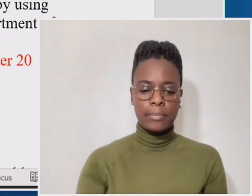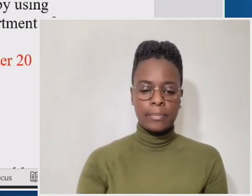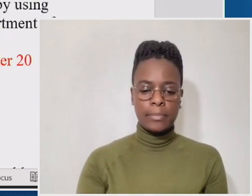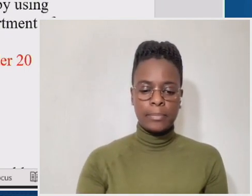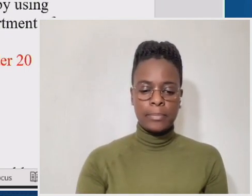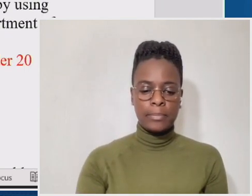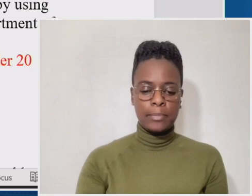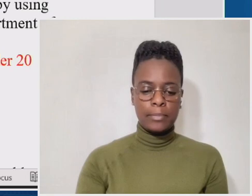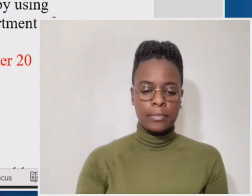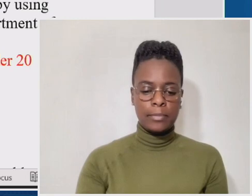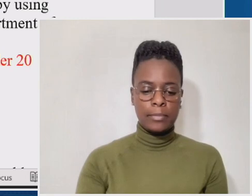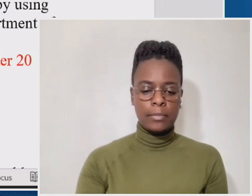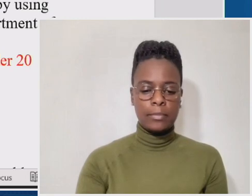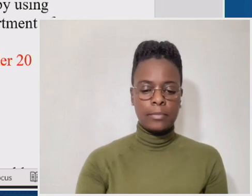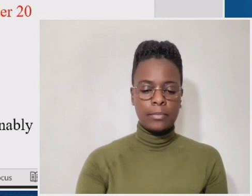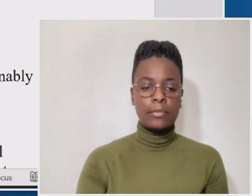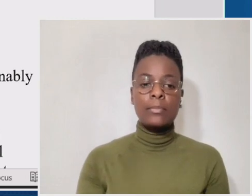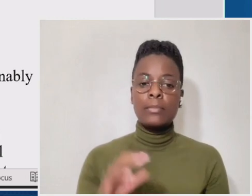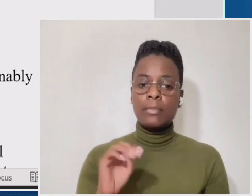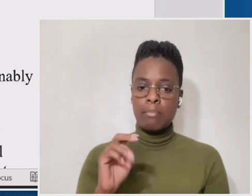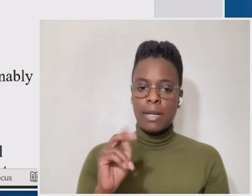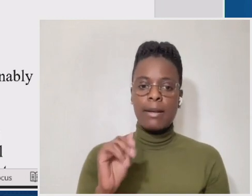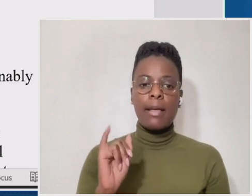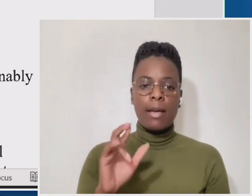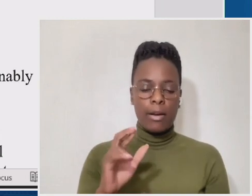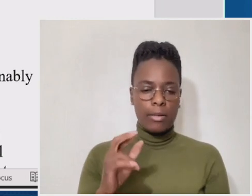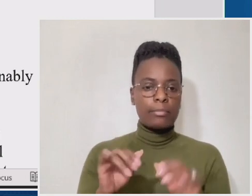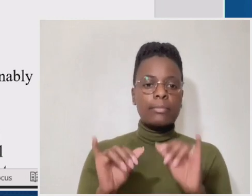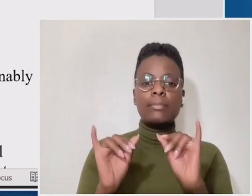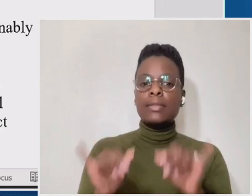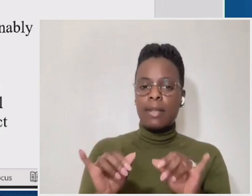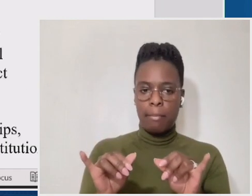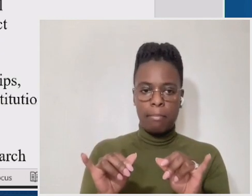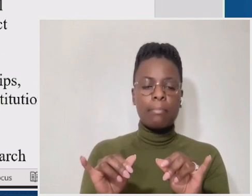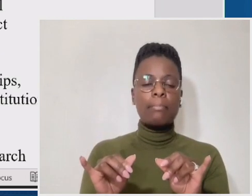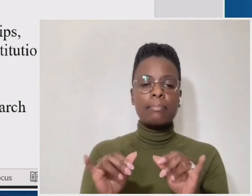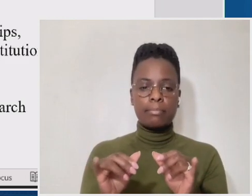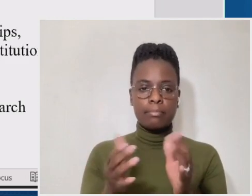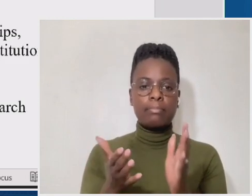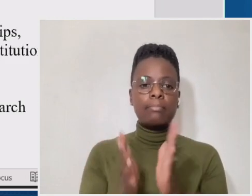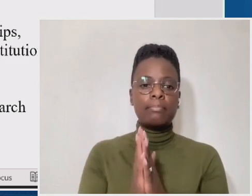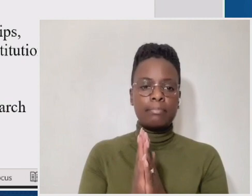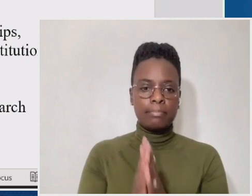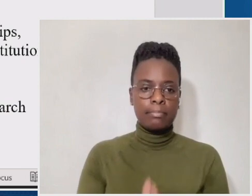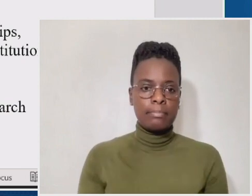McNair, we're advocating for the same for the McNair programs.